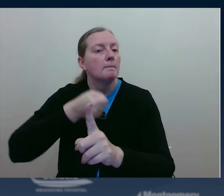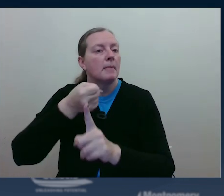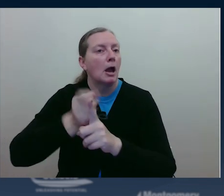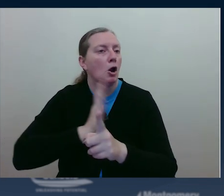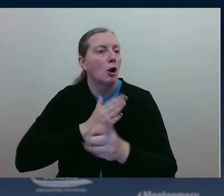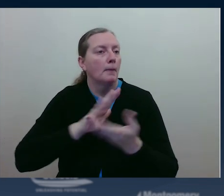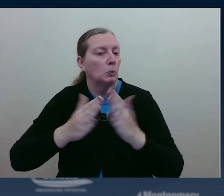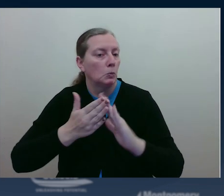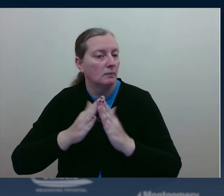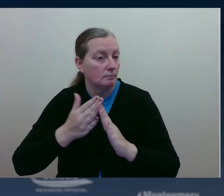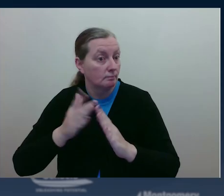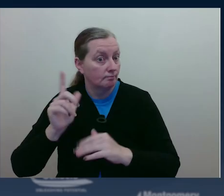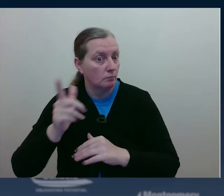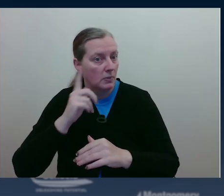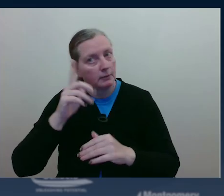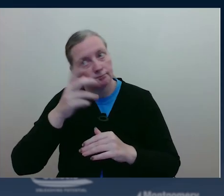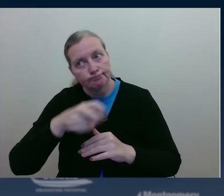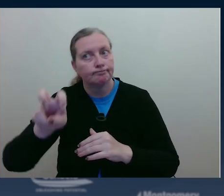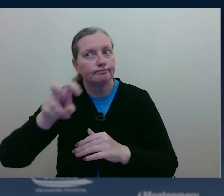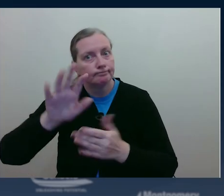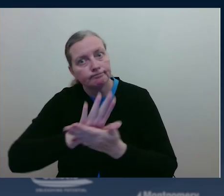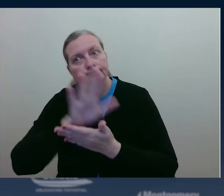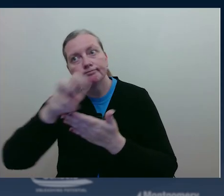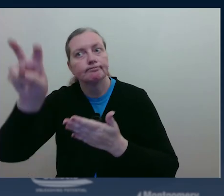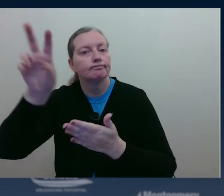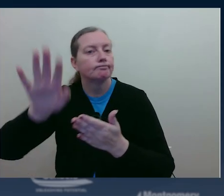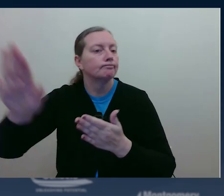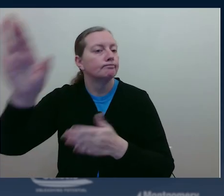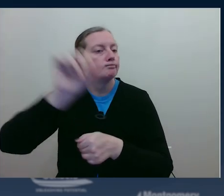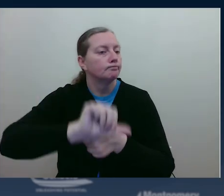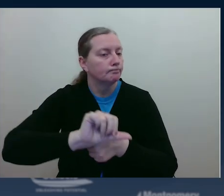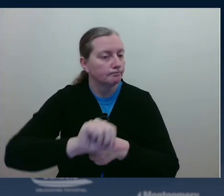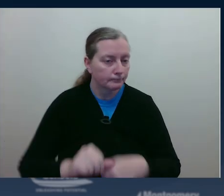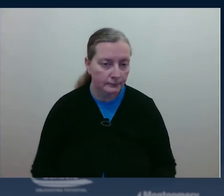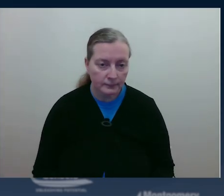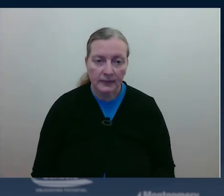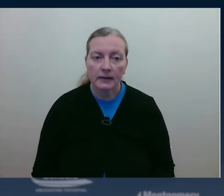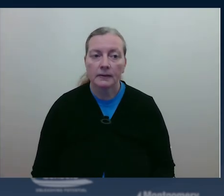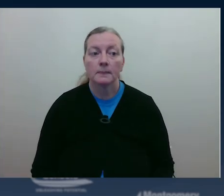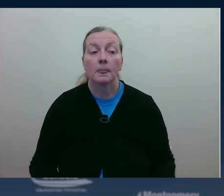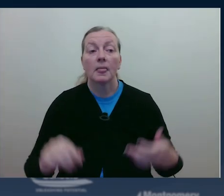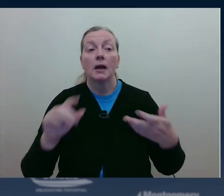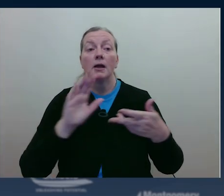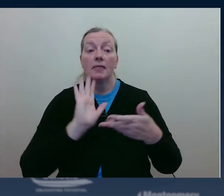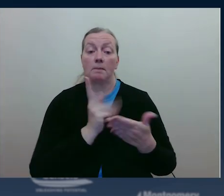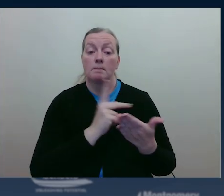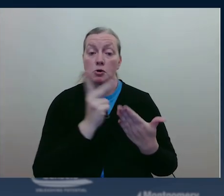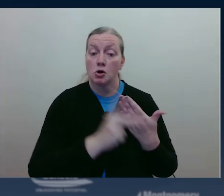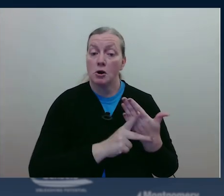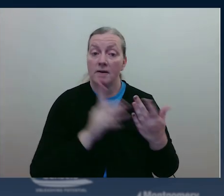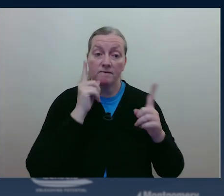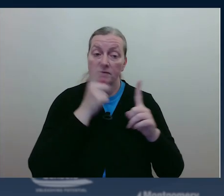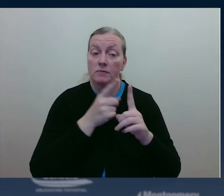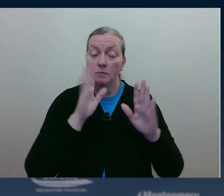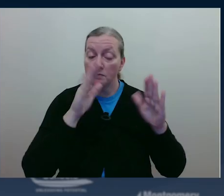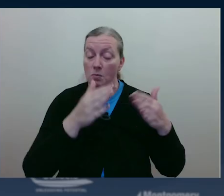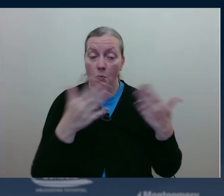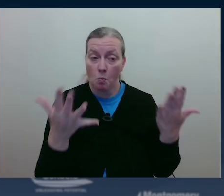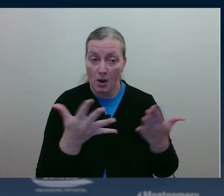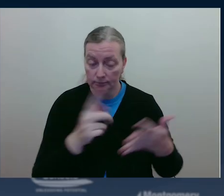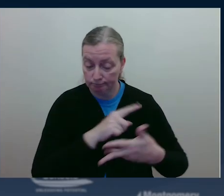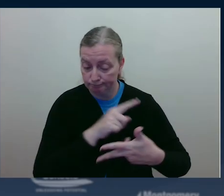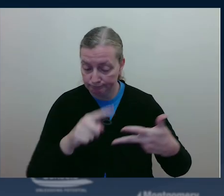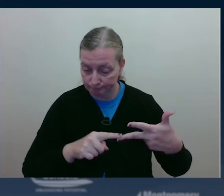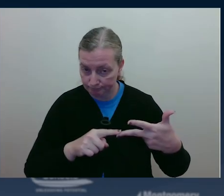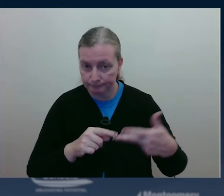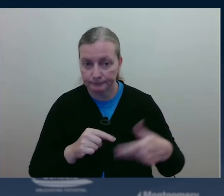The program goals are structured around three main themes. The program is designed to help